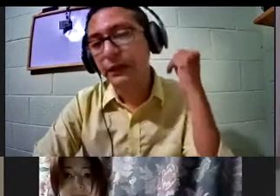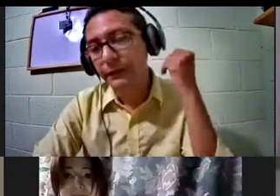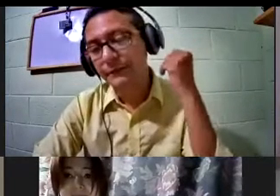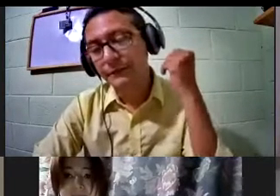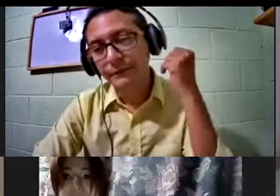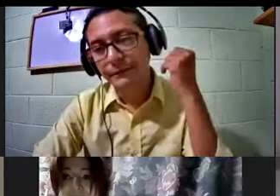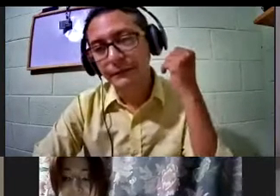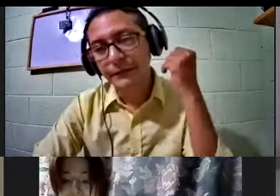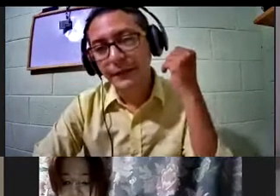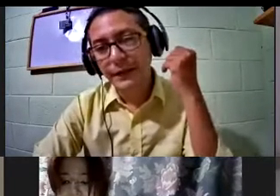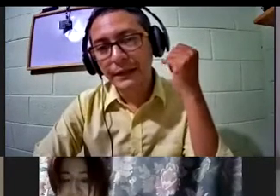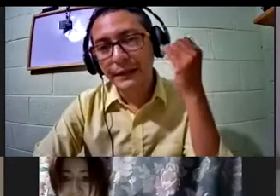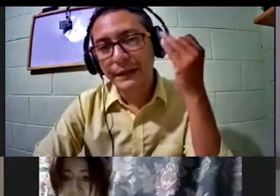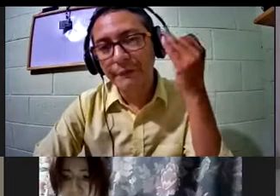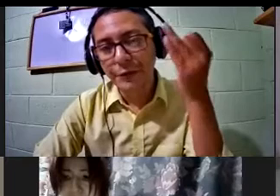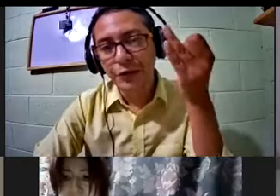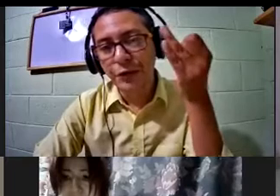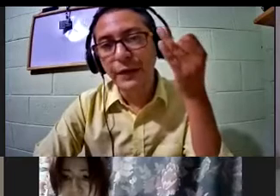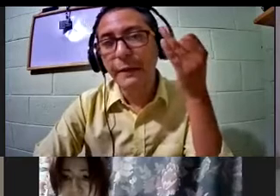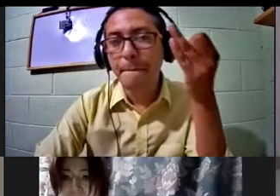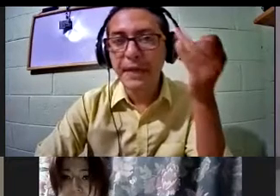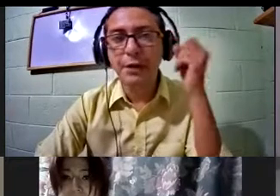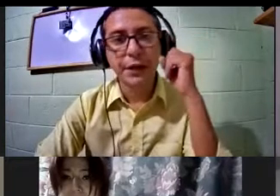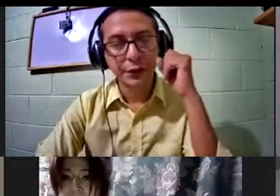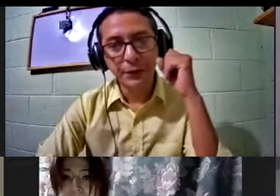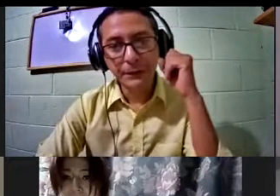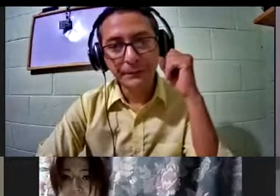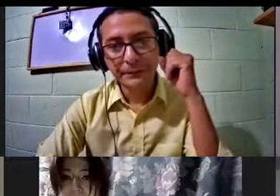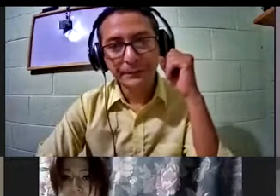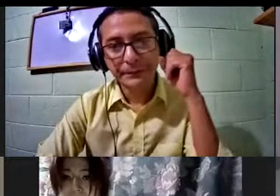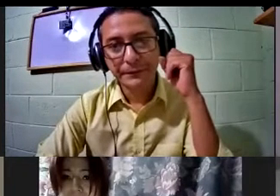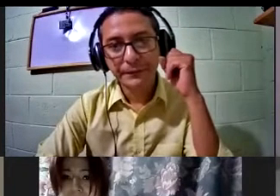will. There's the future with be going to.